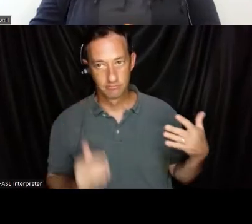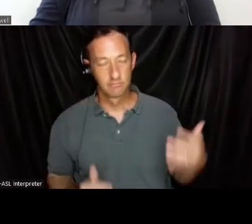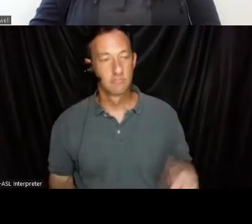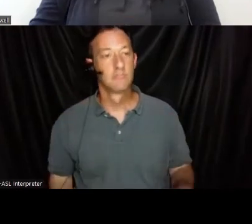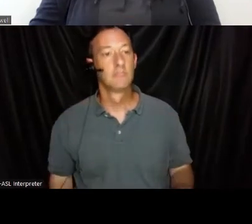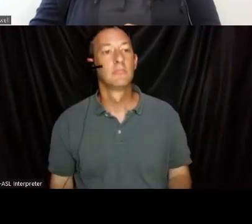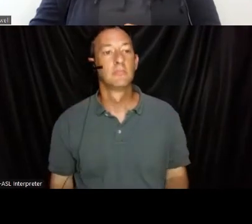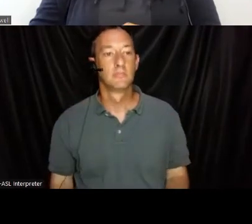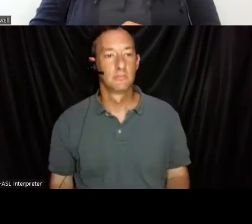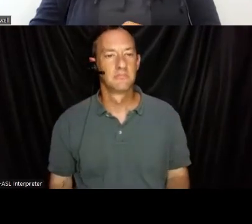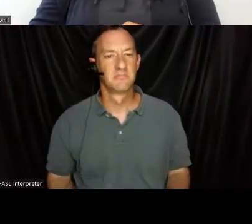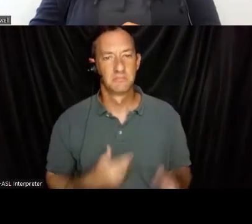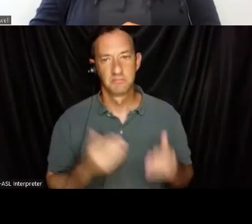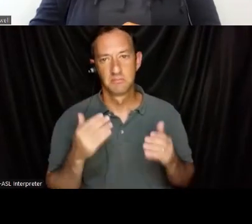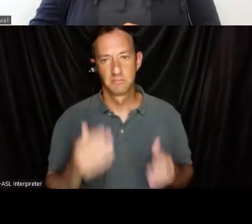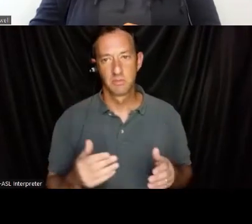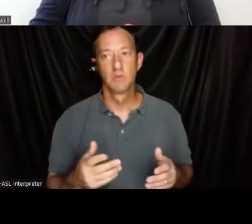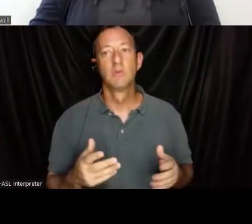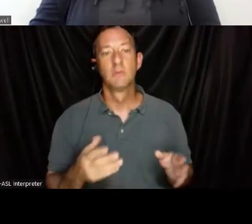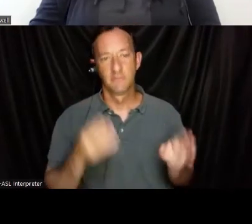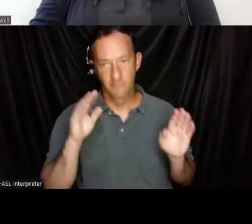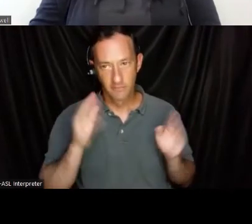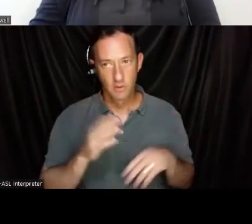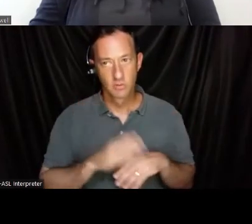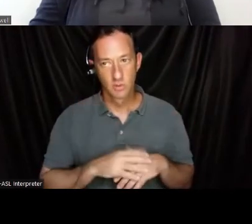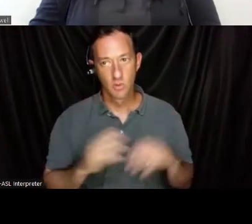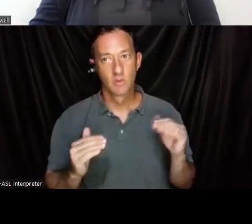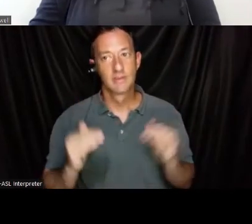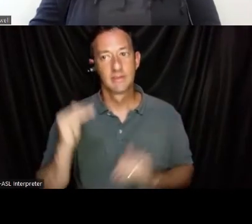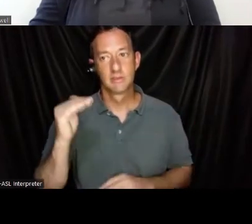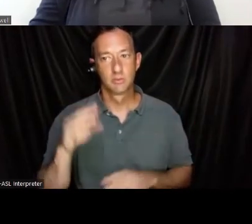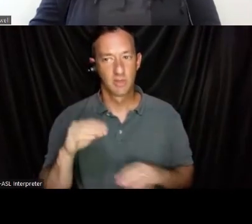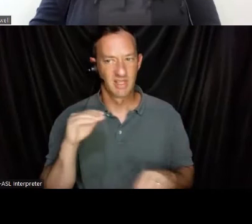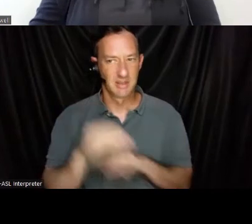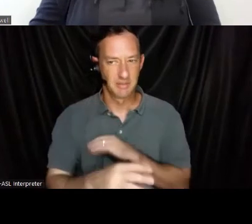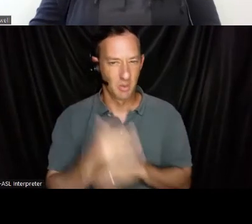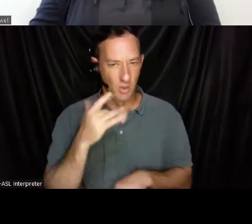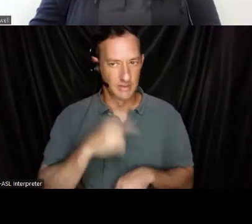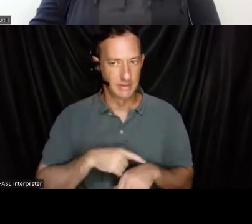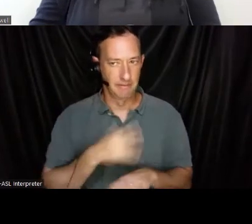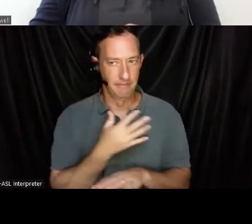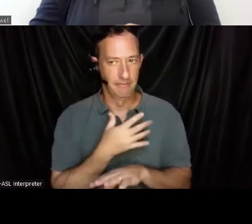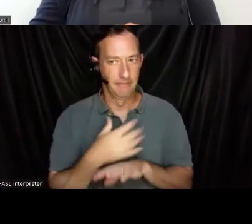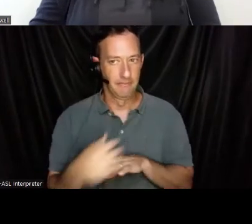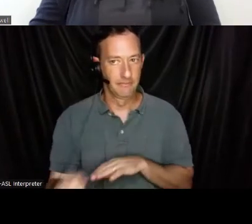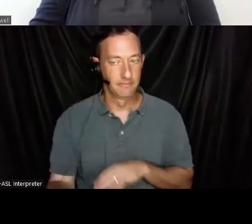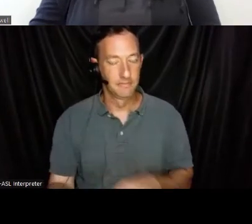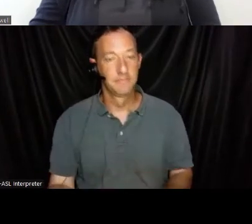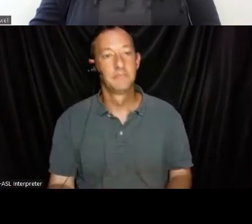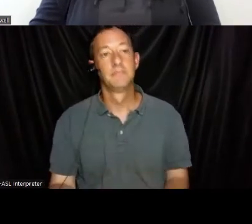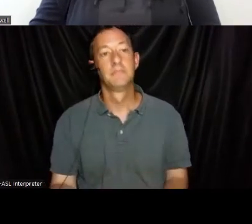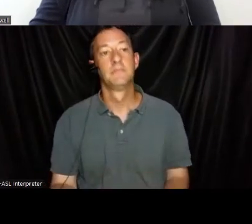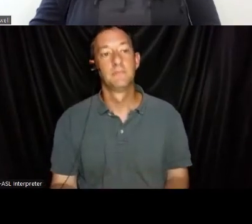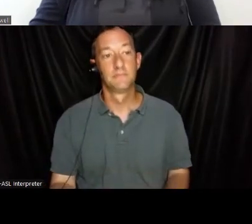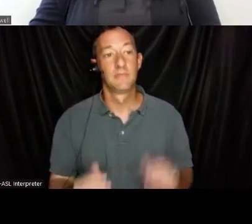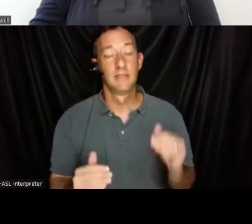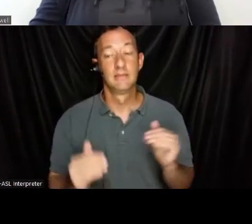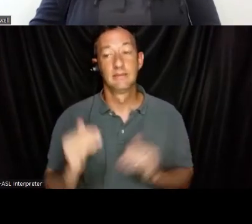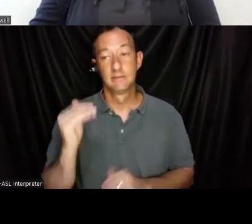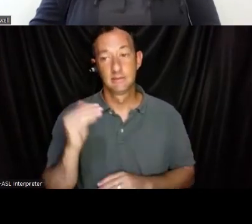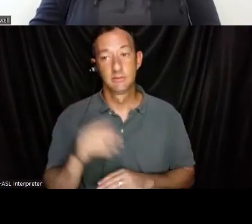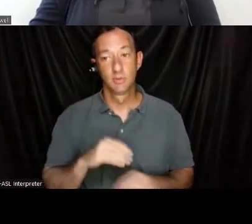And I'm going to go ahead and just move on to disparate impact in the interest of time. So the disparate impact can